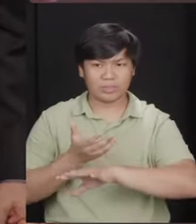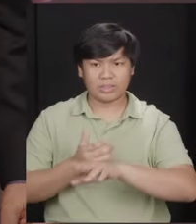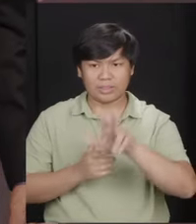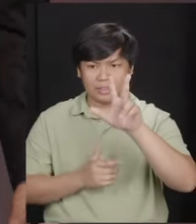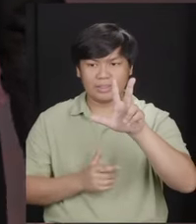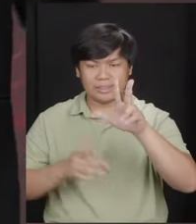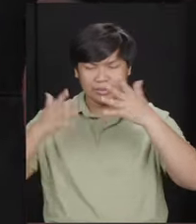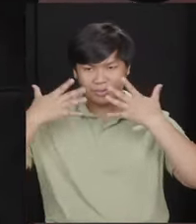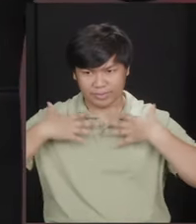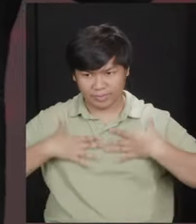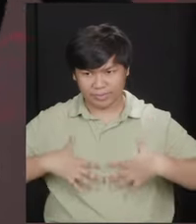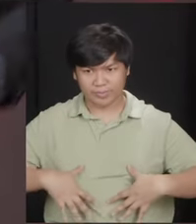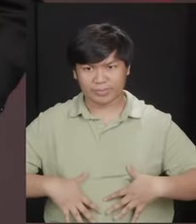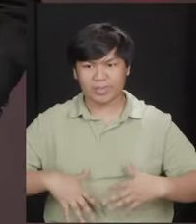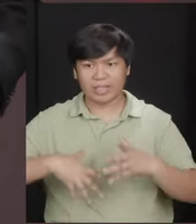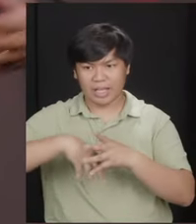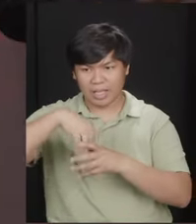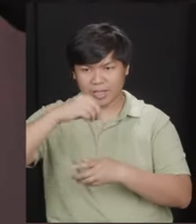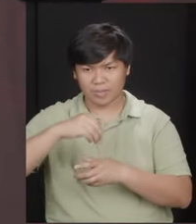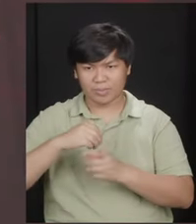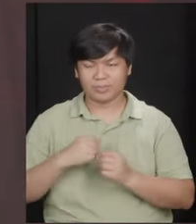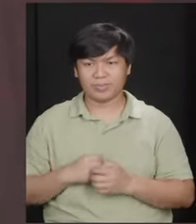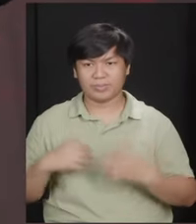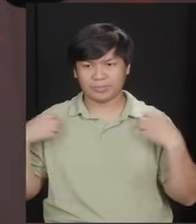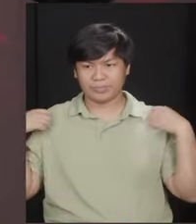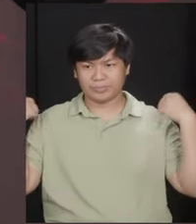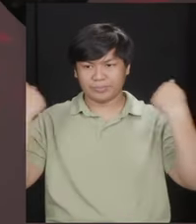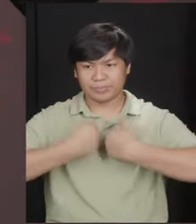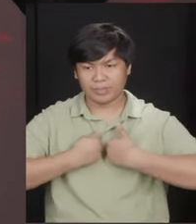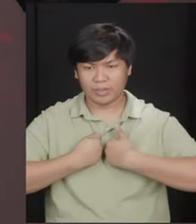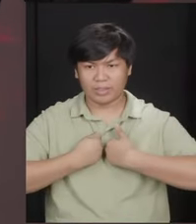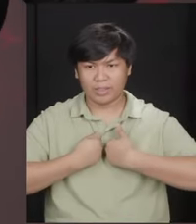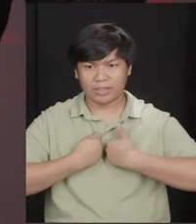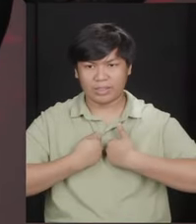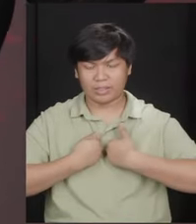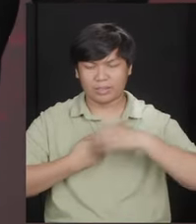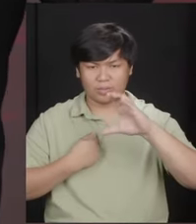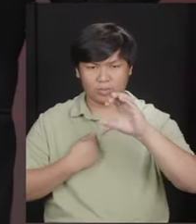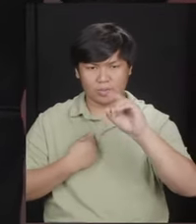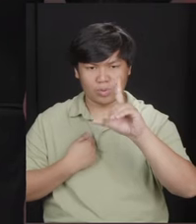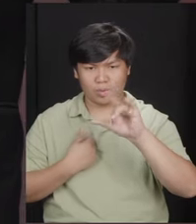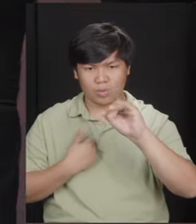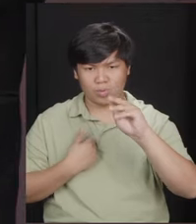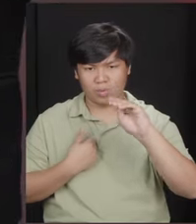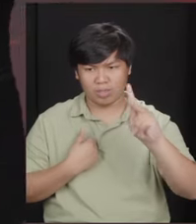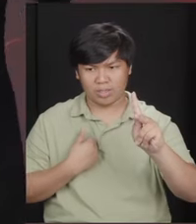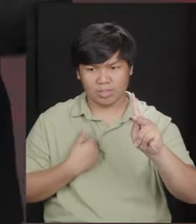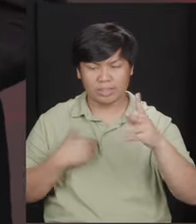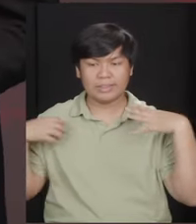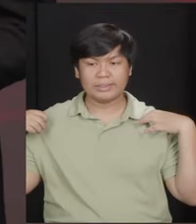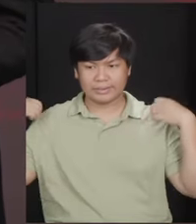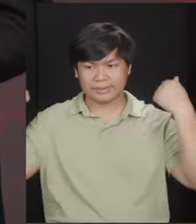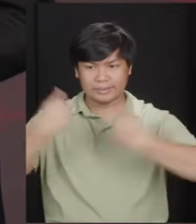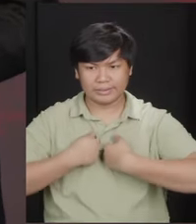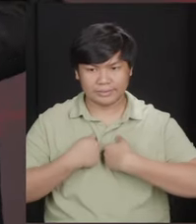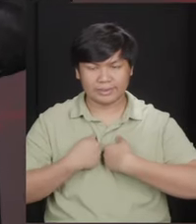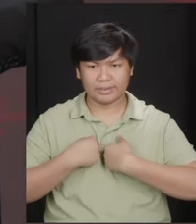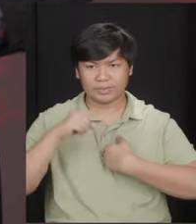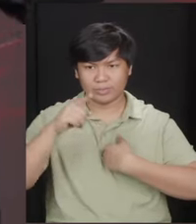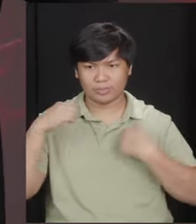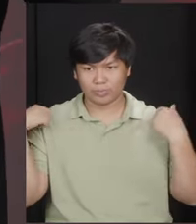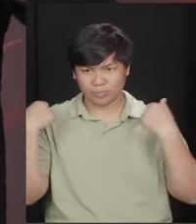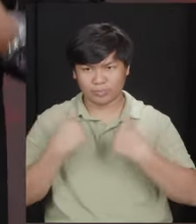of clothing from the outside to the inside. The cloak, you know what a cloak is, right? It's an outer garment that you